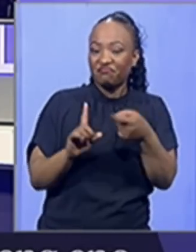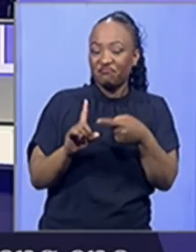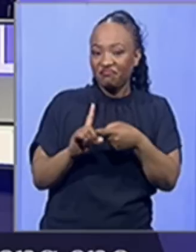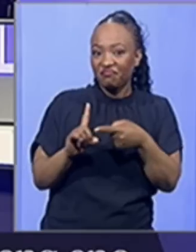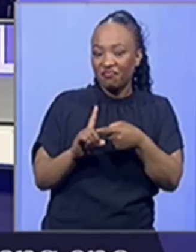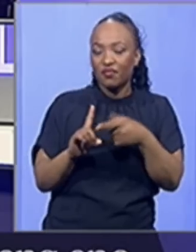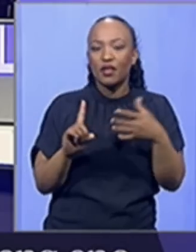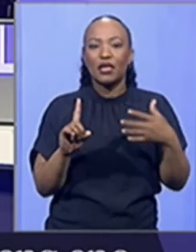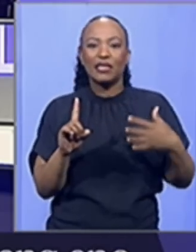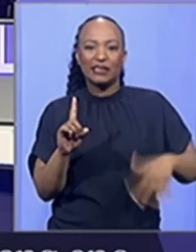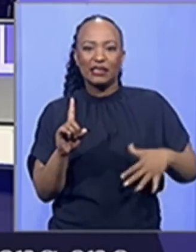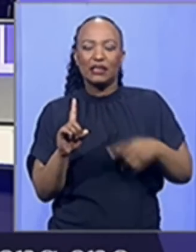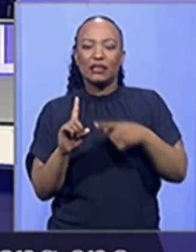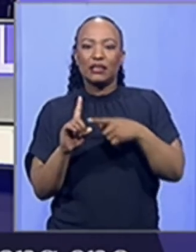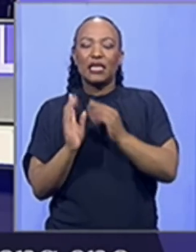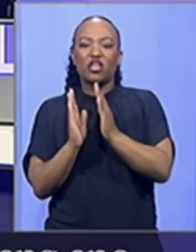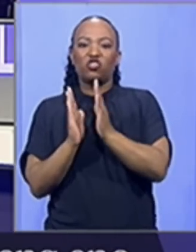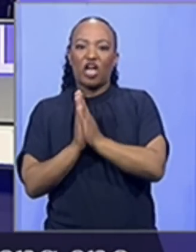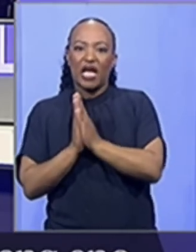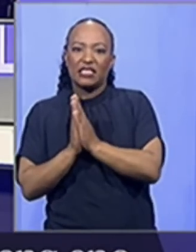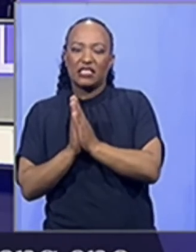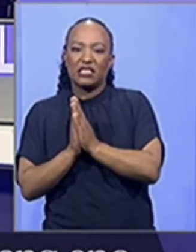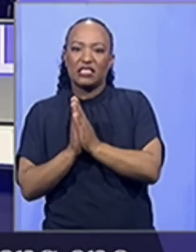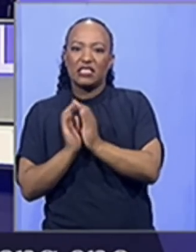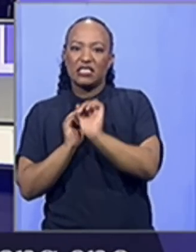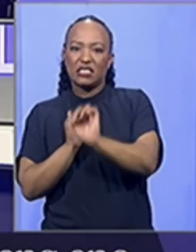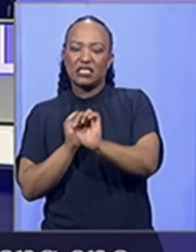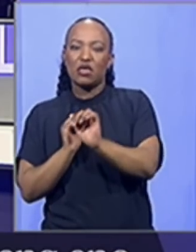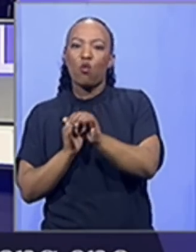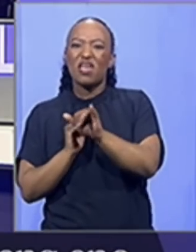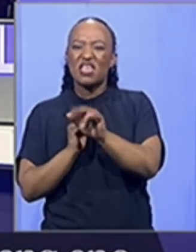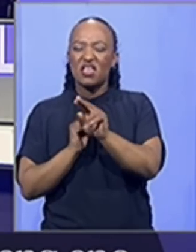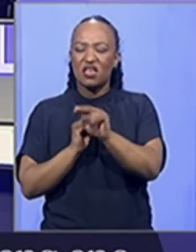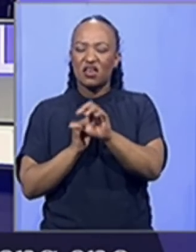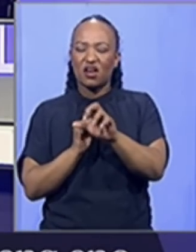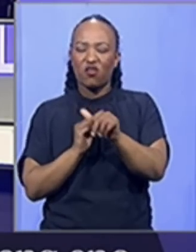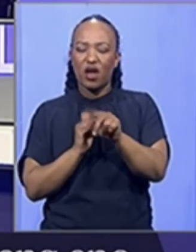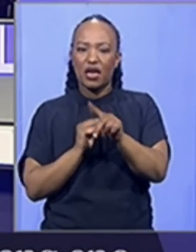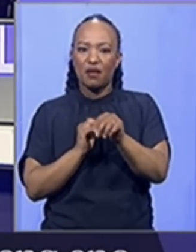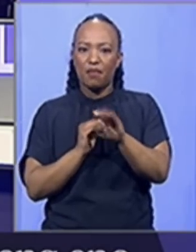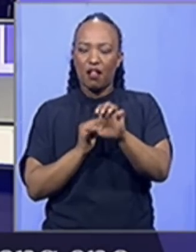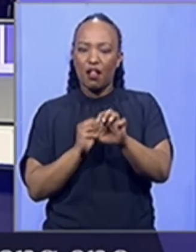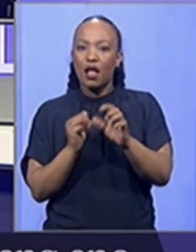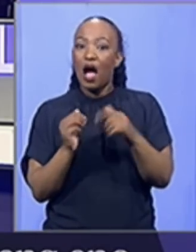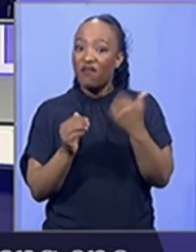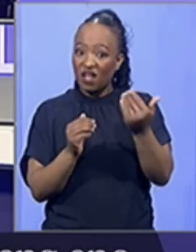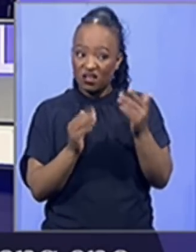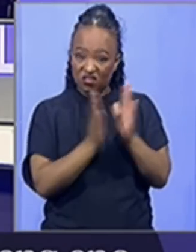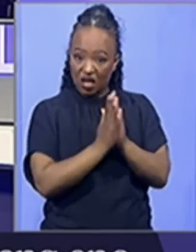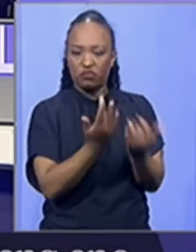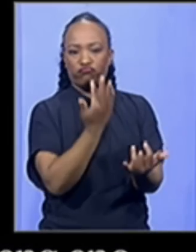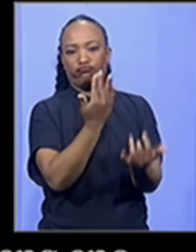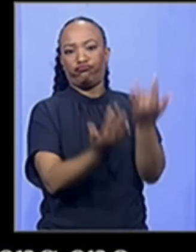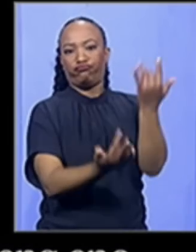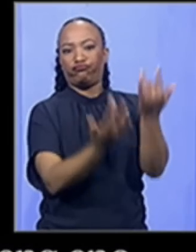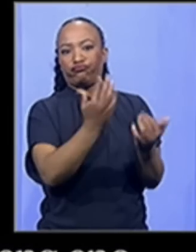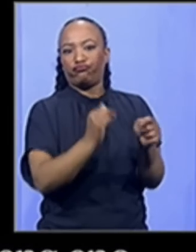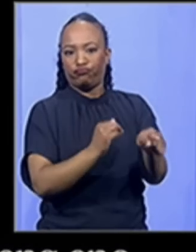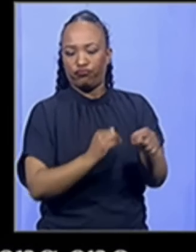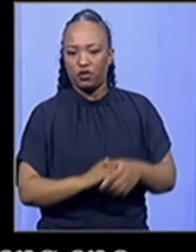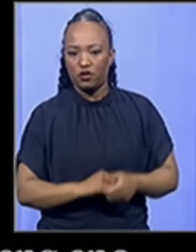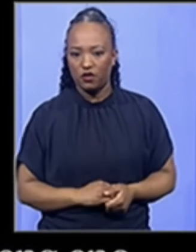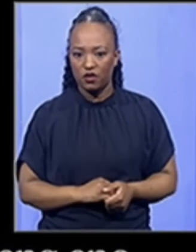thata e, kereke ya gagwe ya Incredible Ministries e ne ya jewa ka molelo. Letsatsi le simolotse